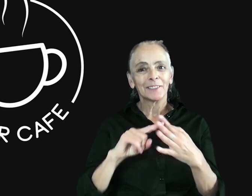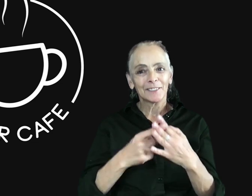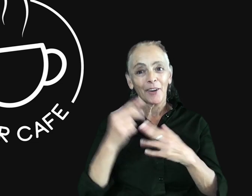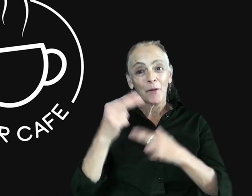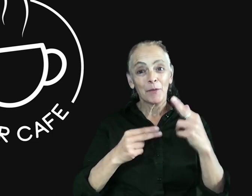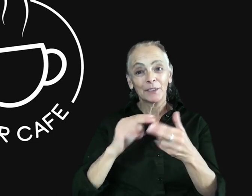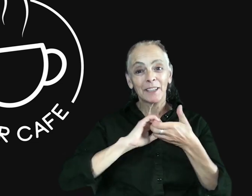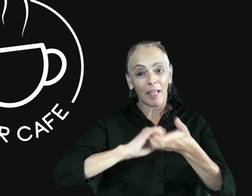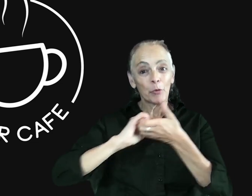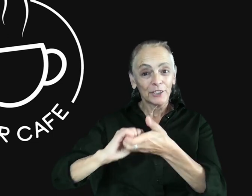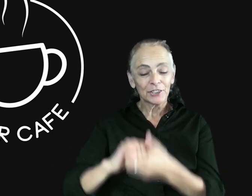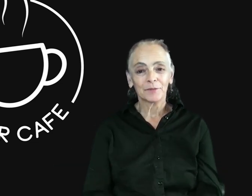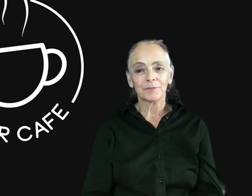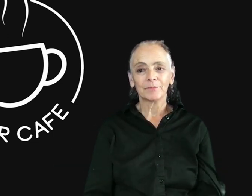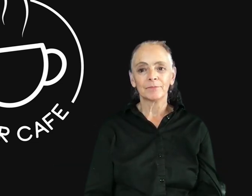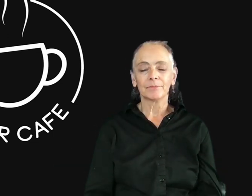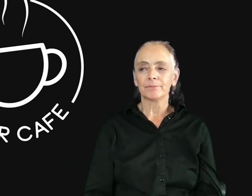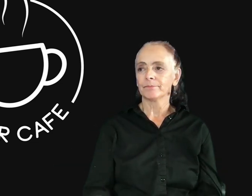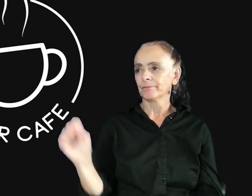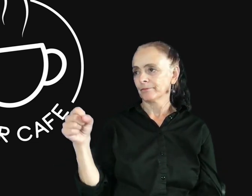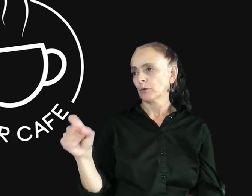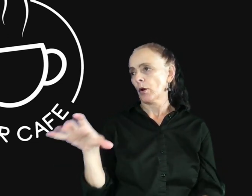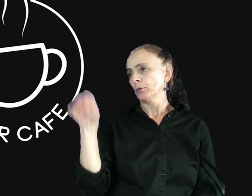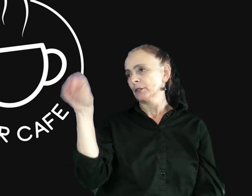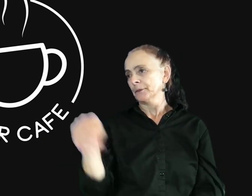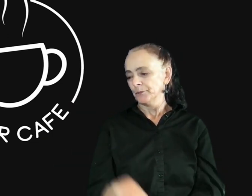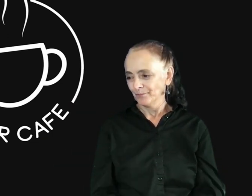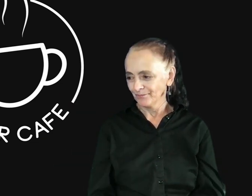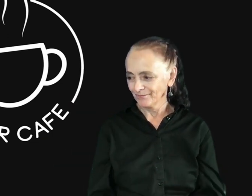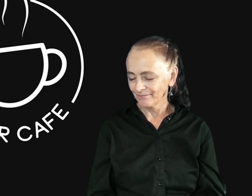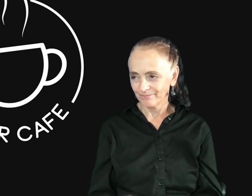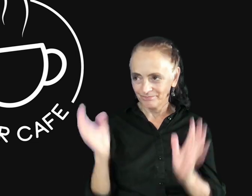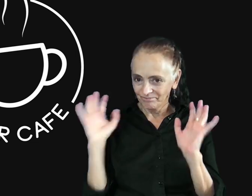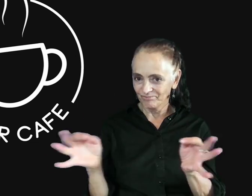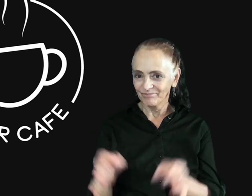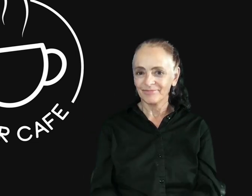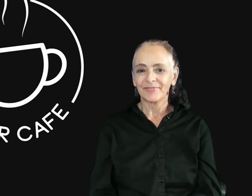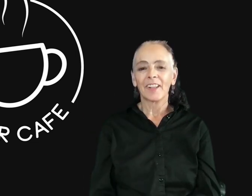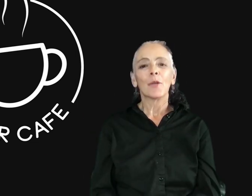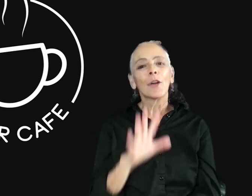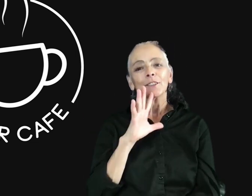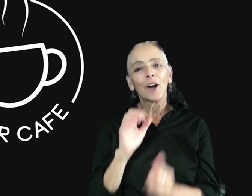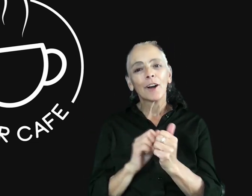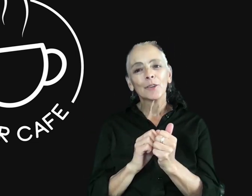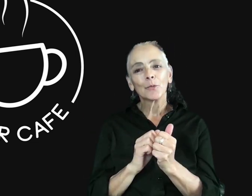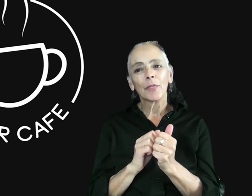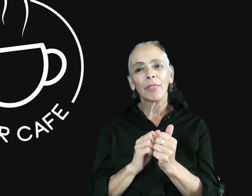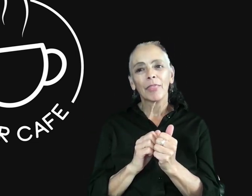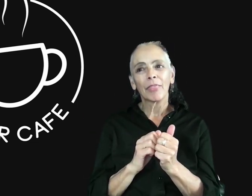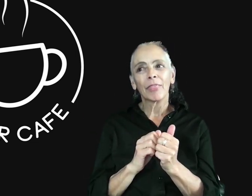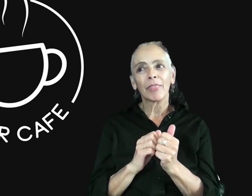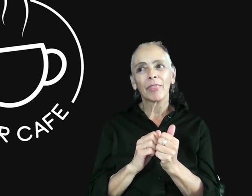collaboration 100 i think it's you know i think we talked about it in the communication episode like doing less